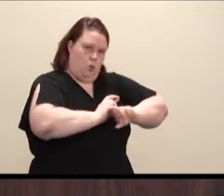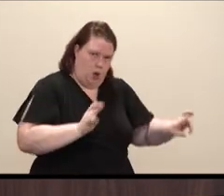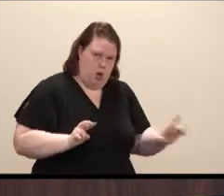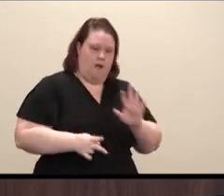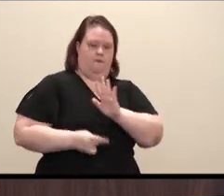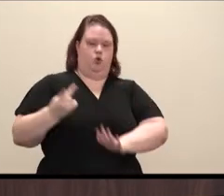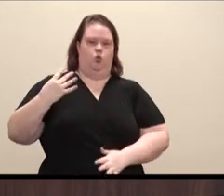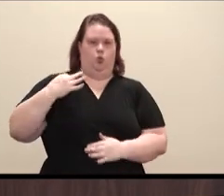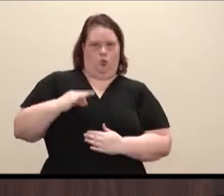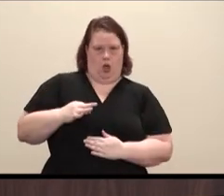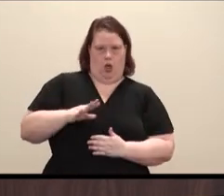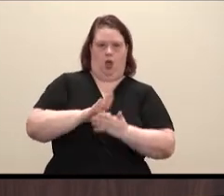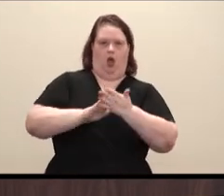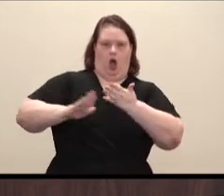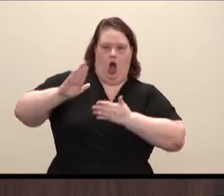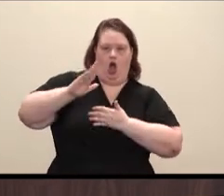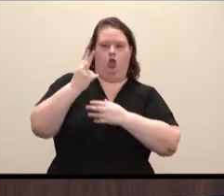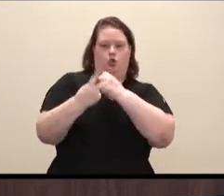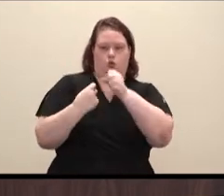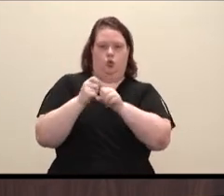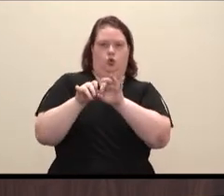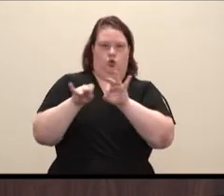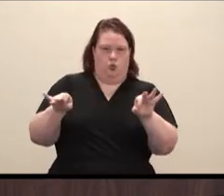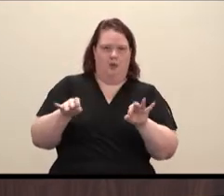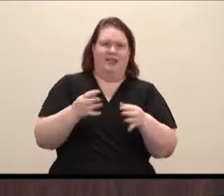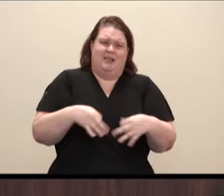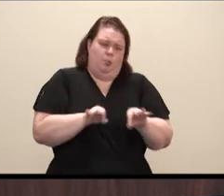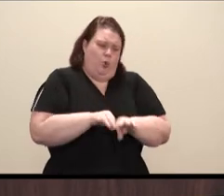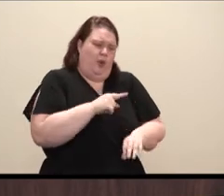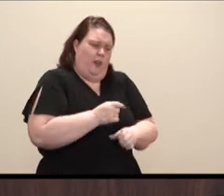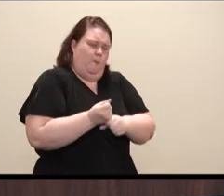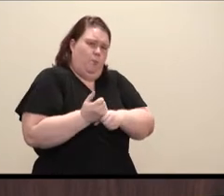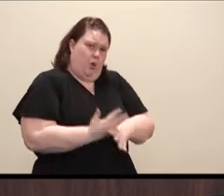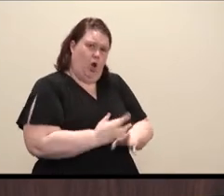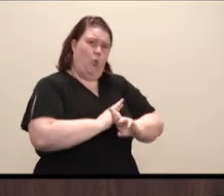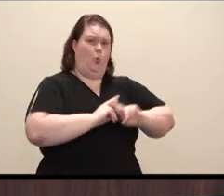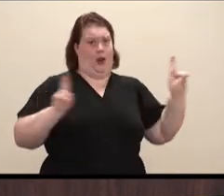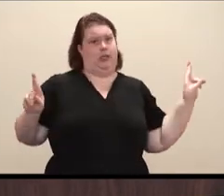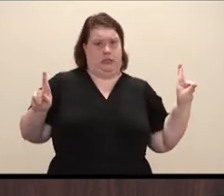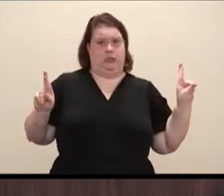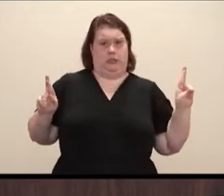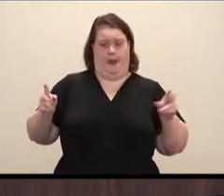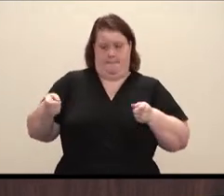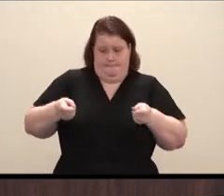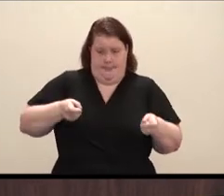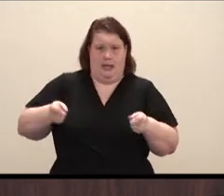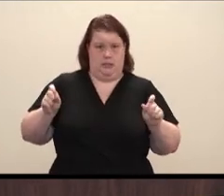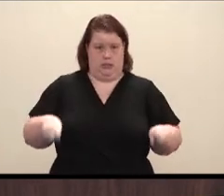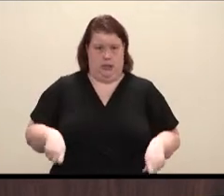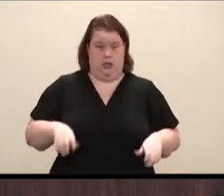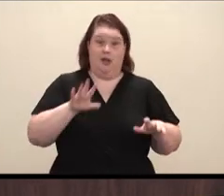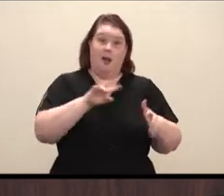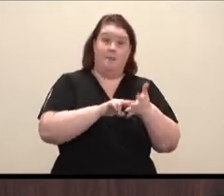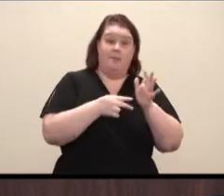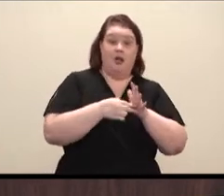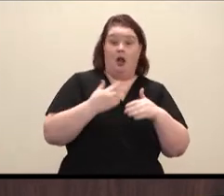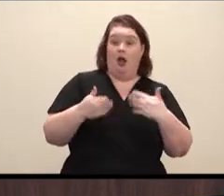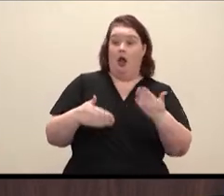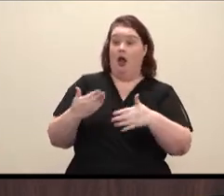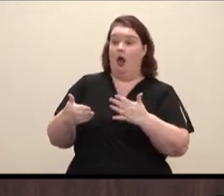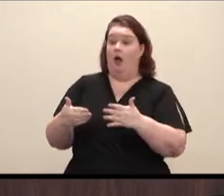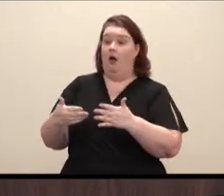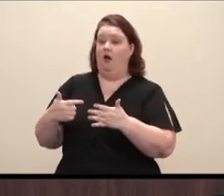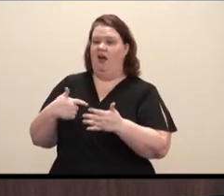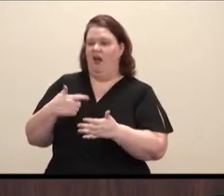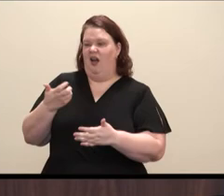associate's degree, and what that takes, because that's important, that these kids are ready. It does not to say that they get through it and they say, well, this isn't